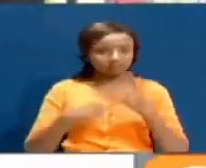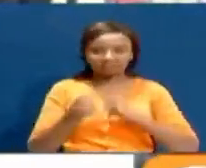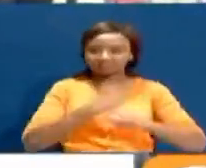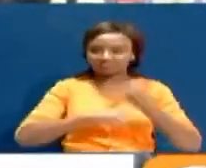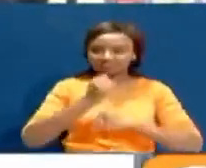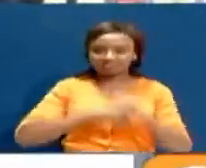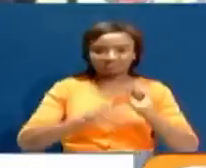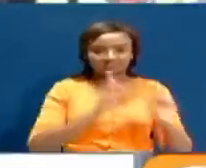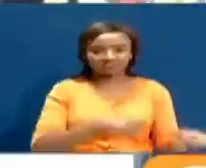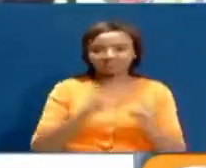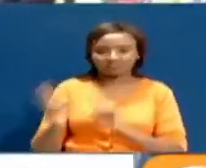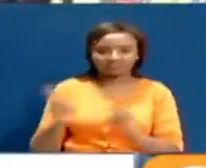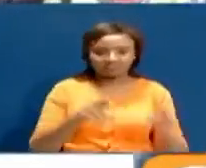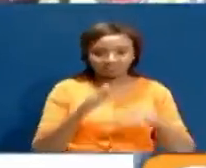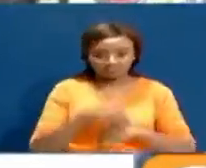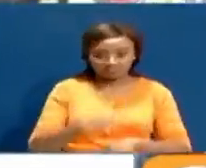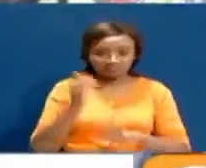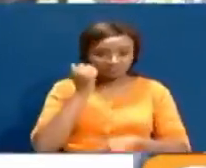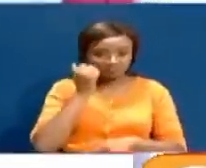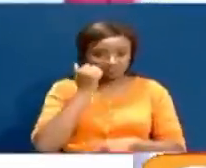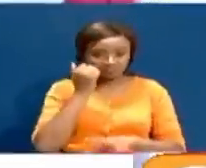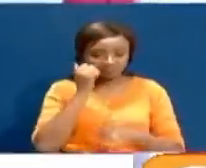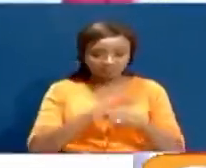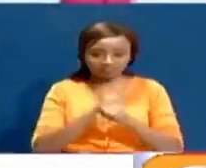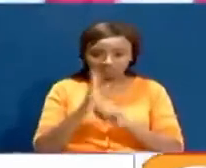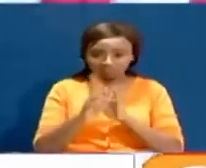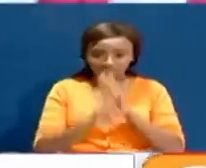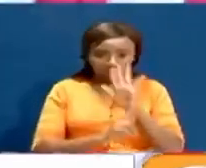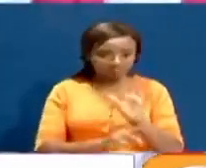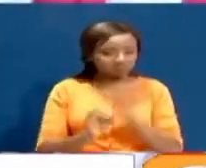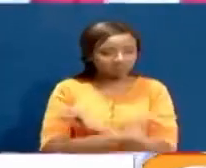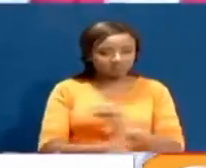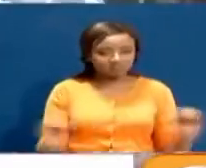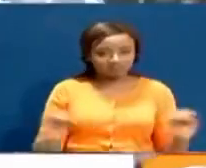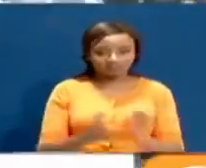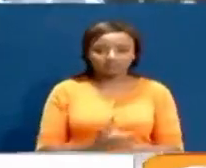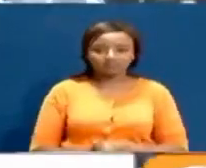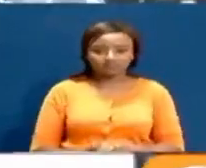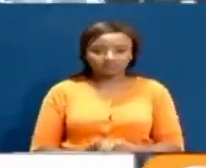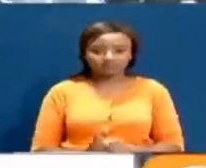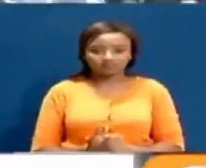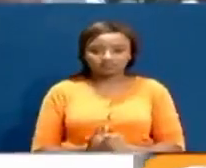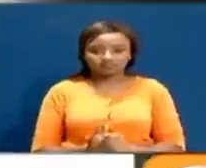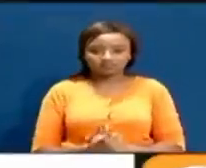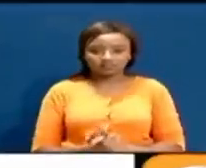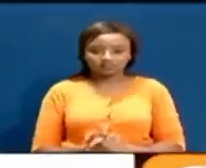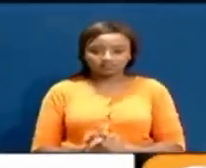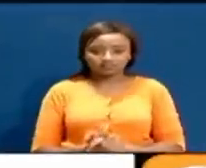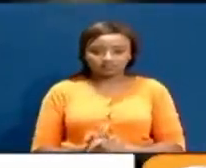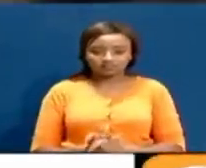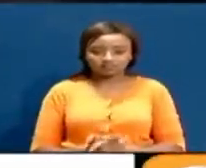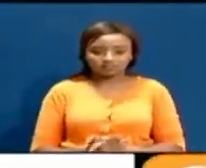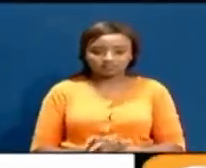about their business with little regard for COVID-19 safety protocols given by the Ministry of Health to contain the spread.